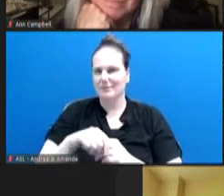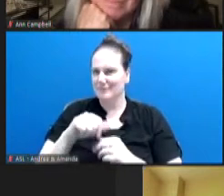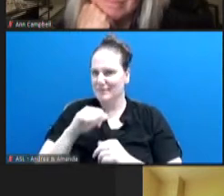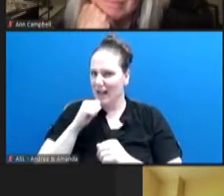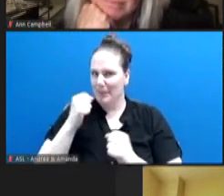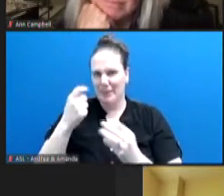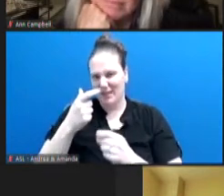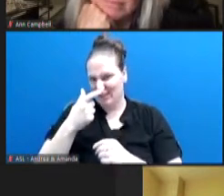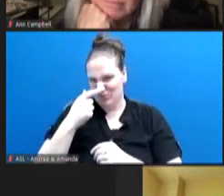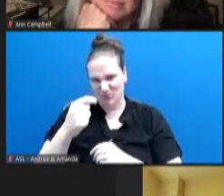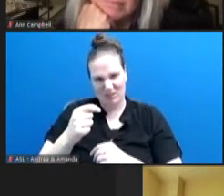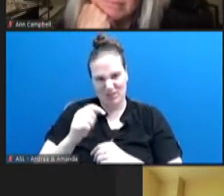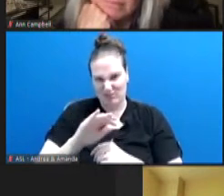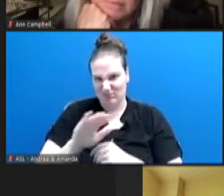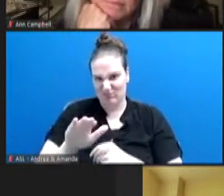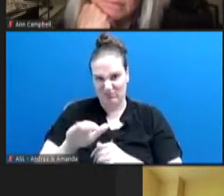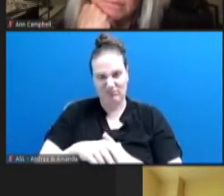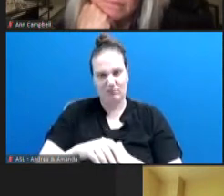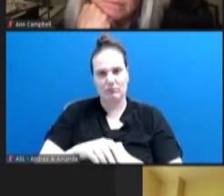we've got maybe